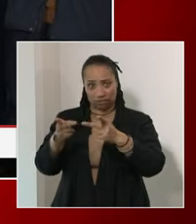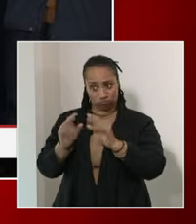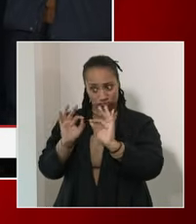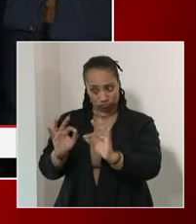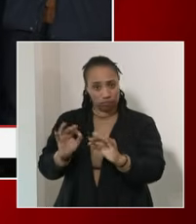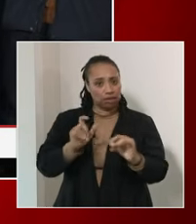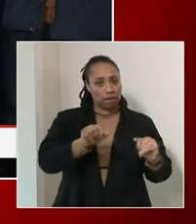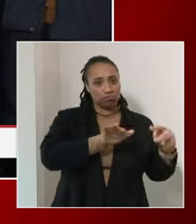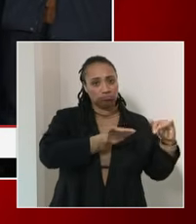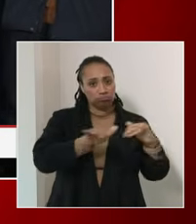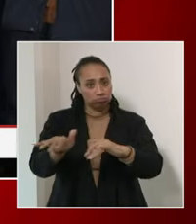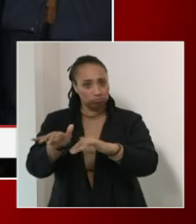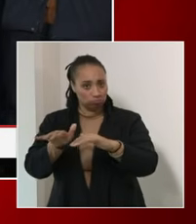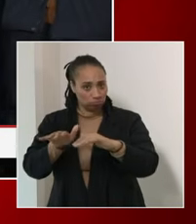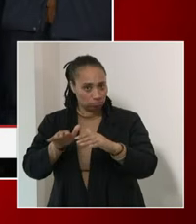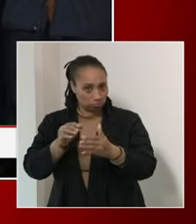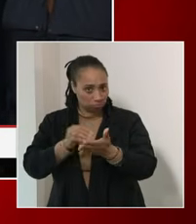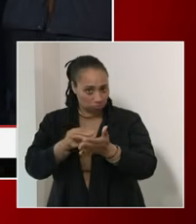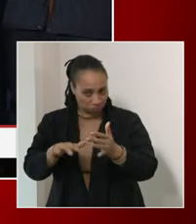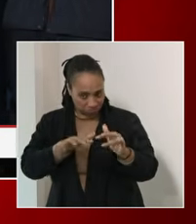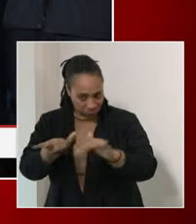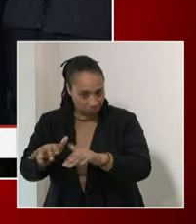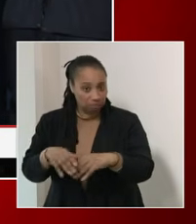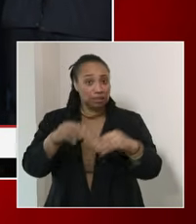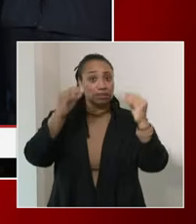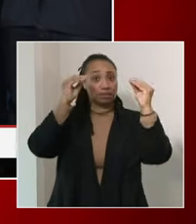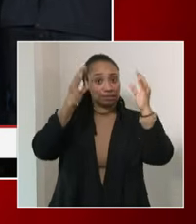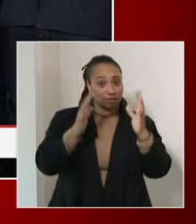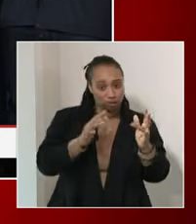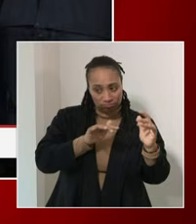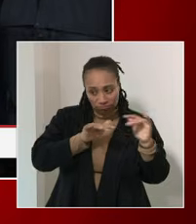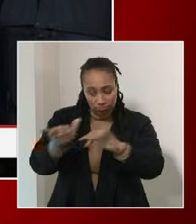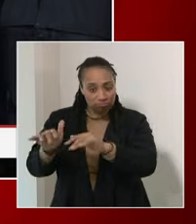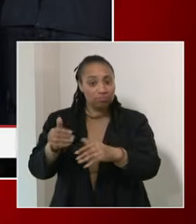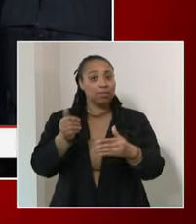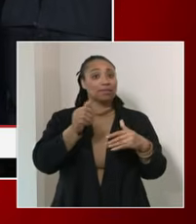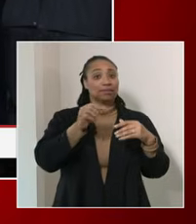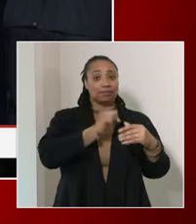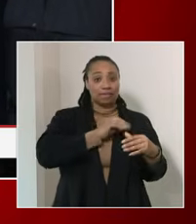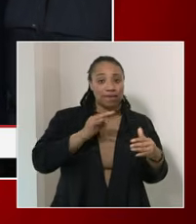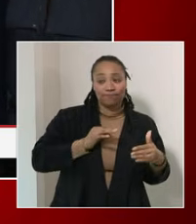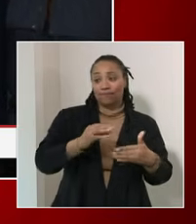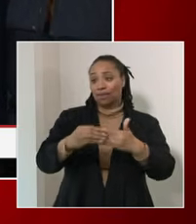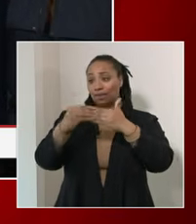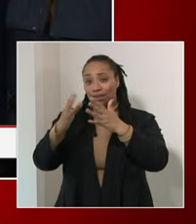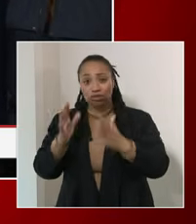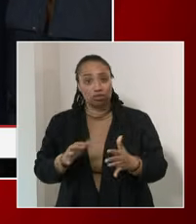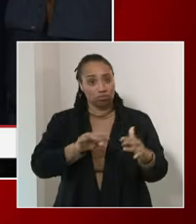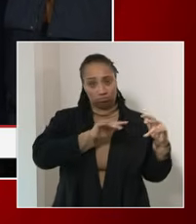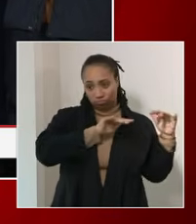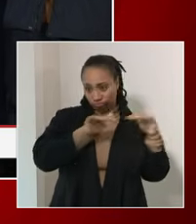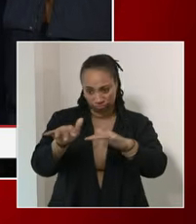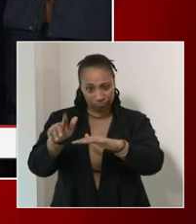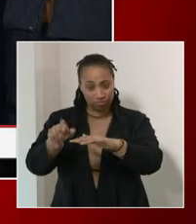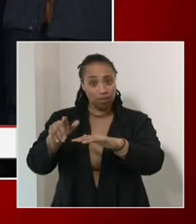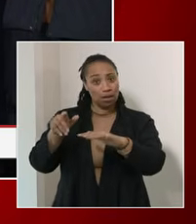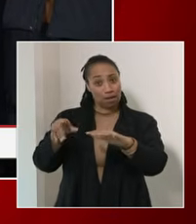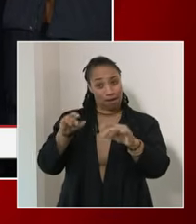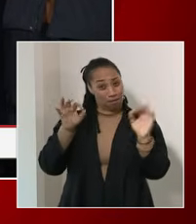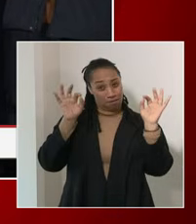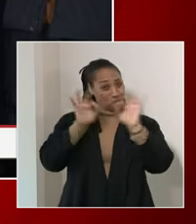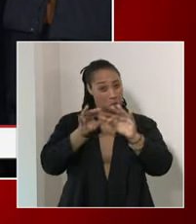all of the support staff, school leadership, who have been very focused on welcoming everybody back, our